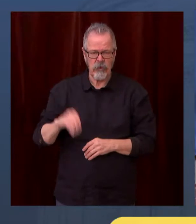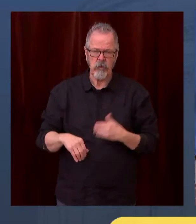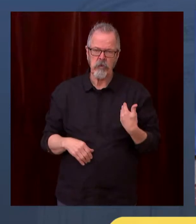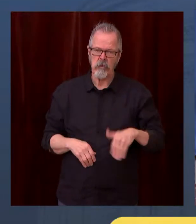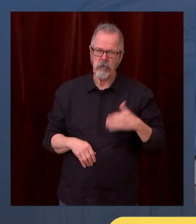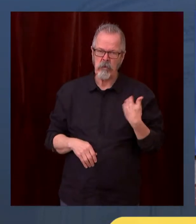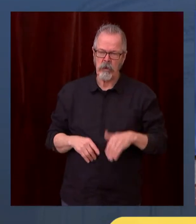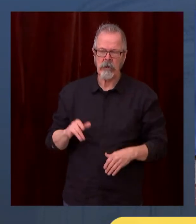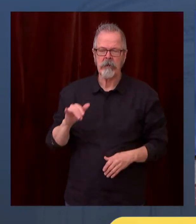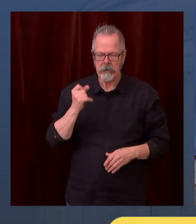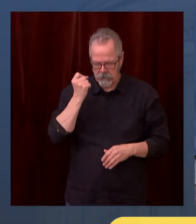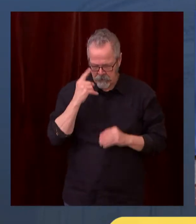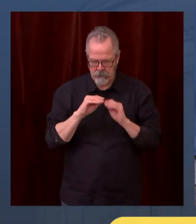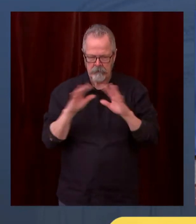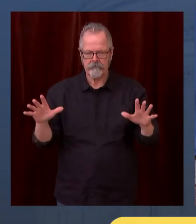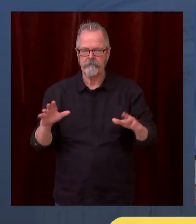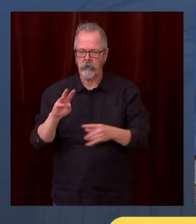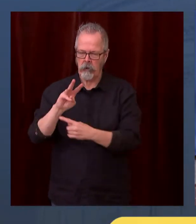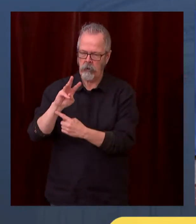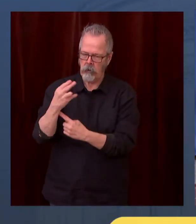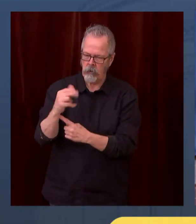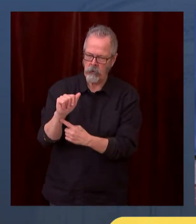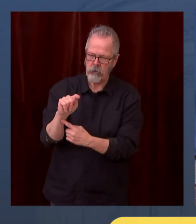Next question comes from Sarah with McClatchy.